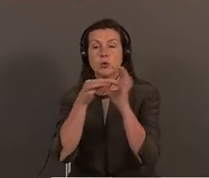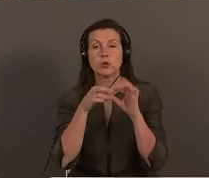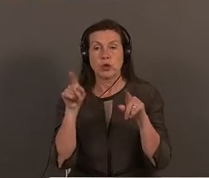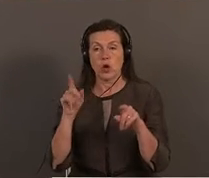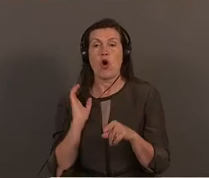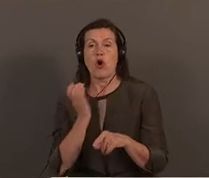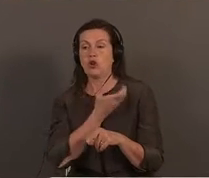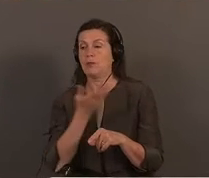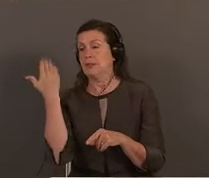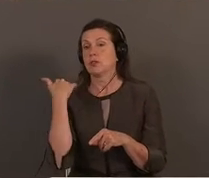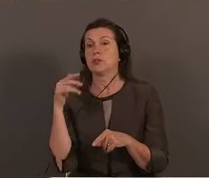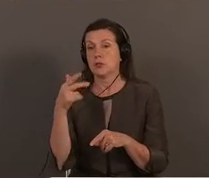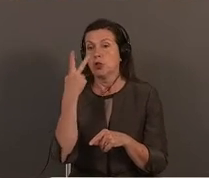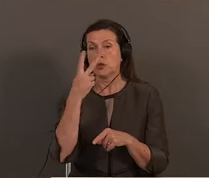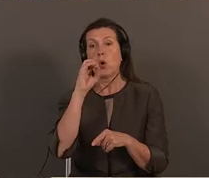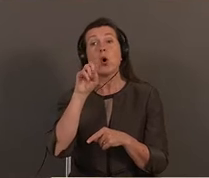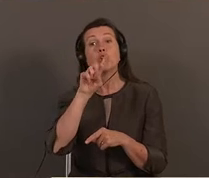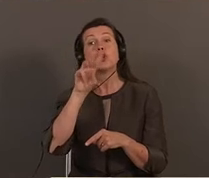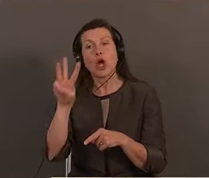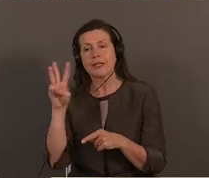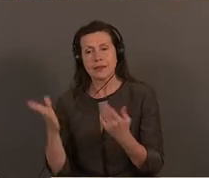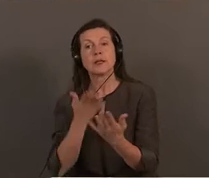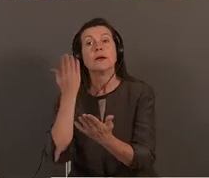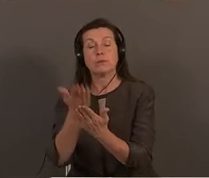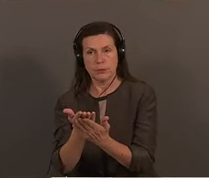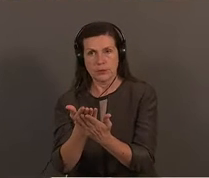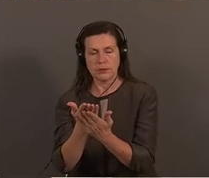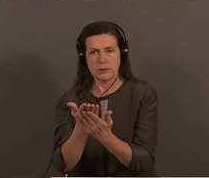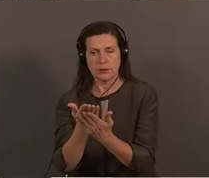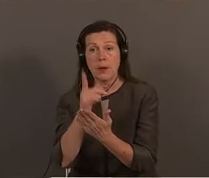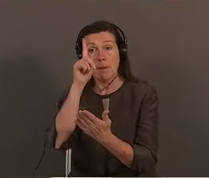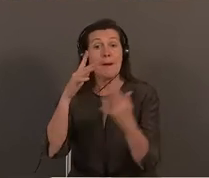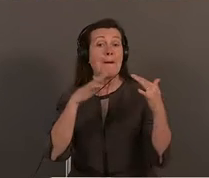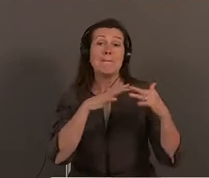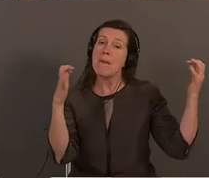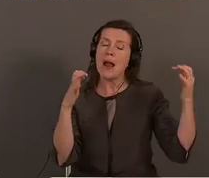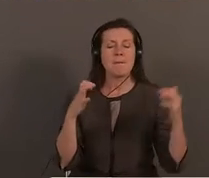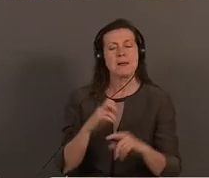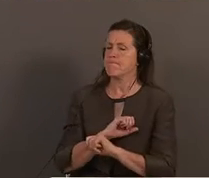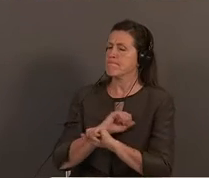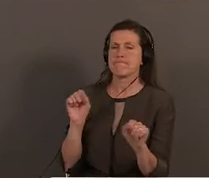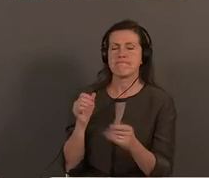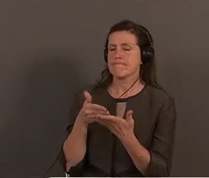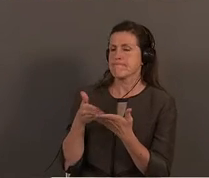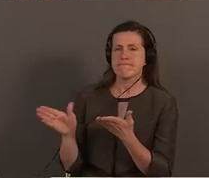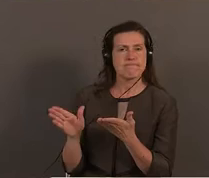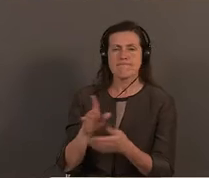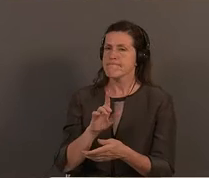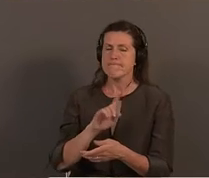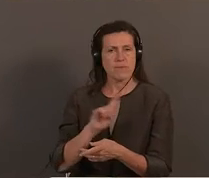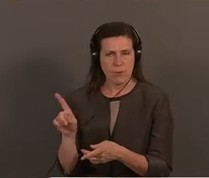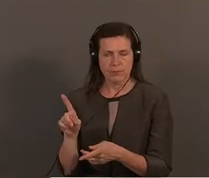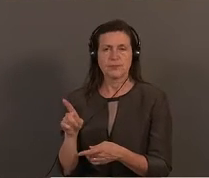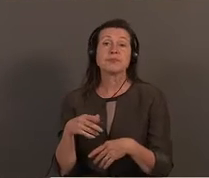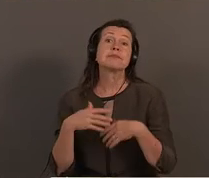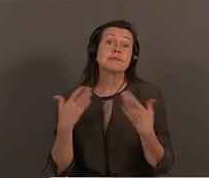Commission in the year 2013. But then it was rejected by the Parliament 2014. And